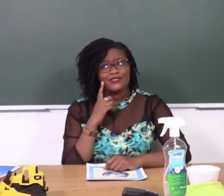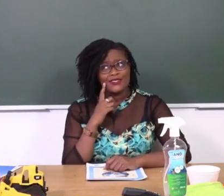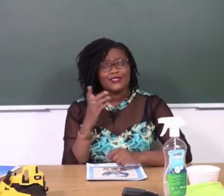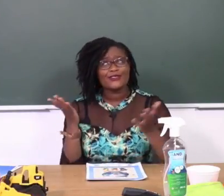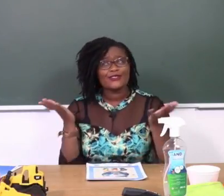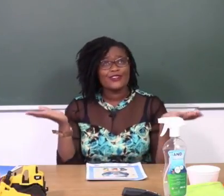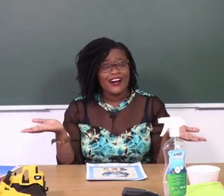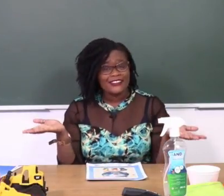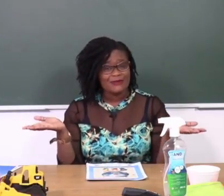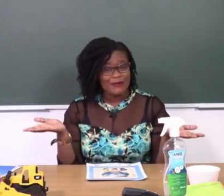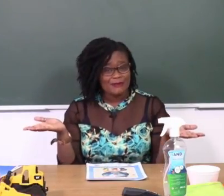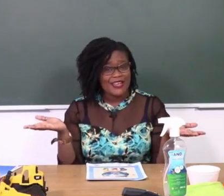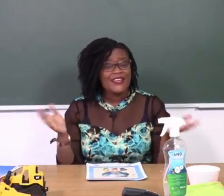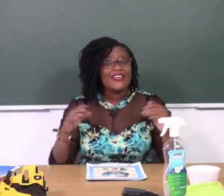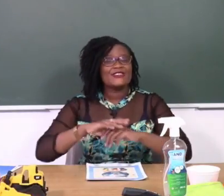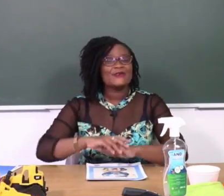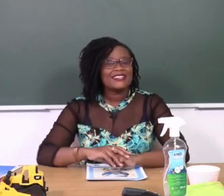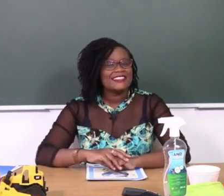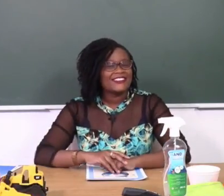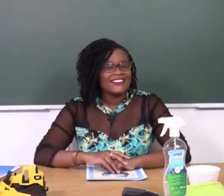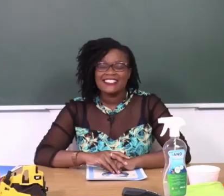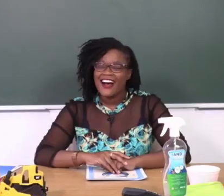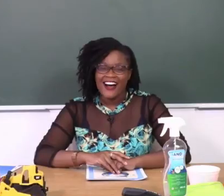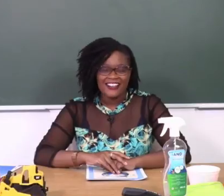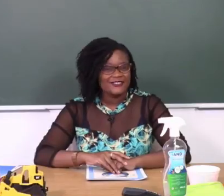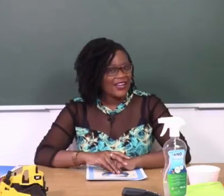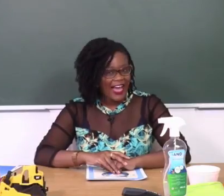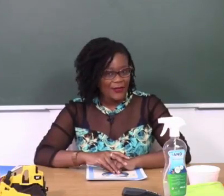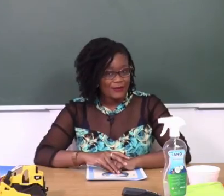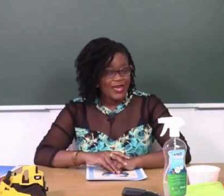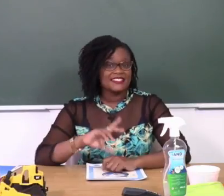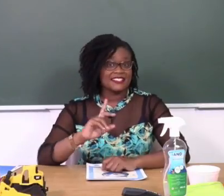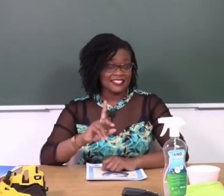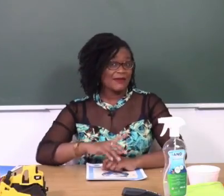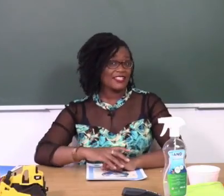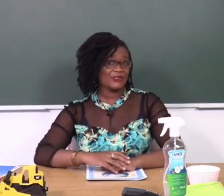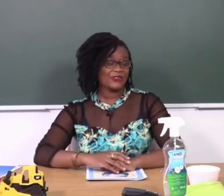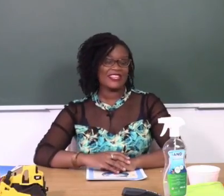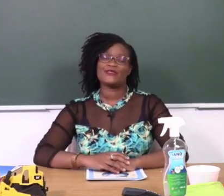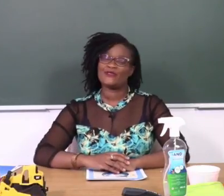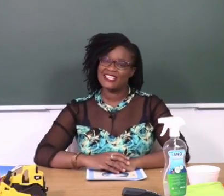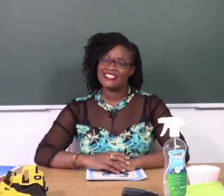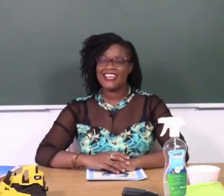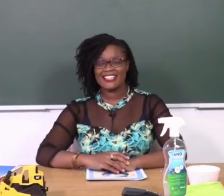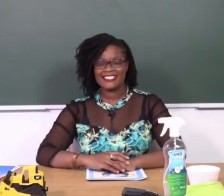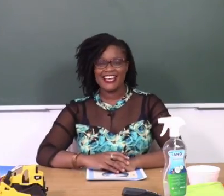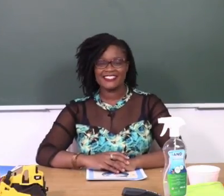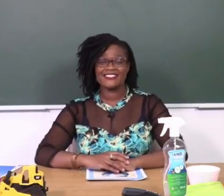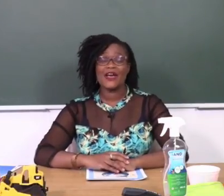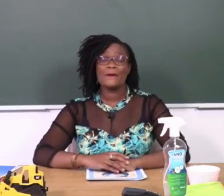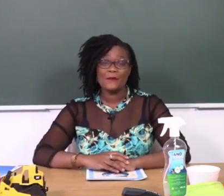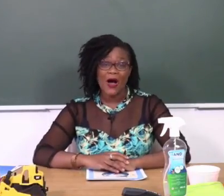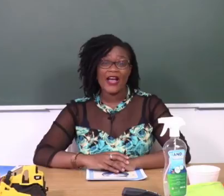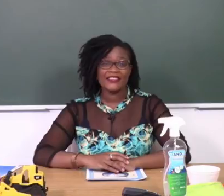too difficult or you can't remember, you can always ask for help. Just make sure that you finish the